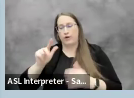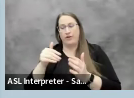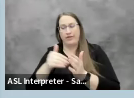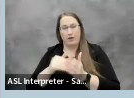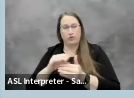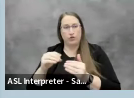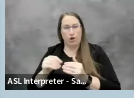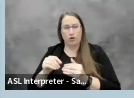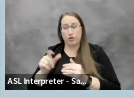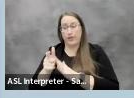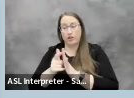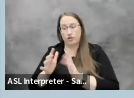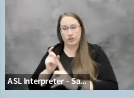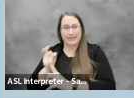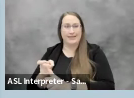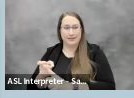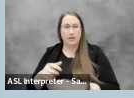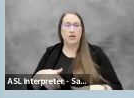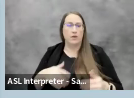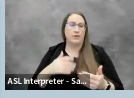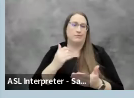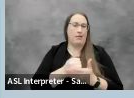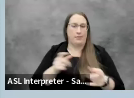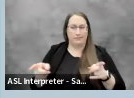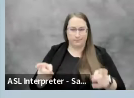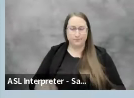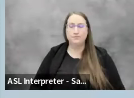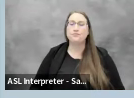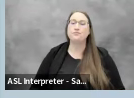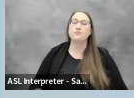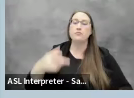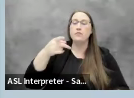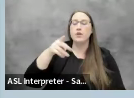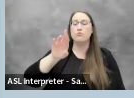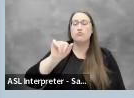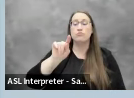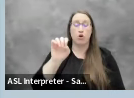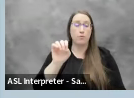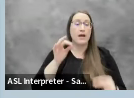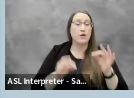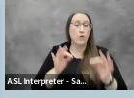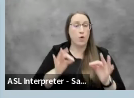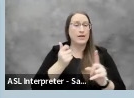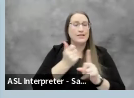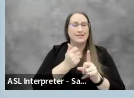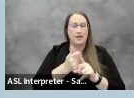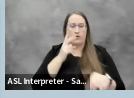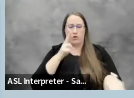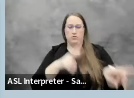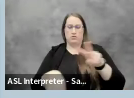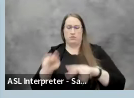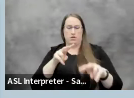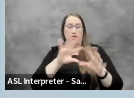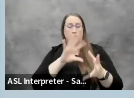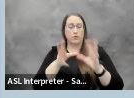helping the personal representative or the executor. The probate court looks at the estate being worth $1